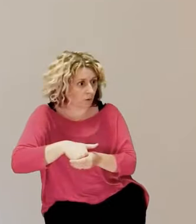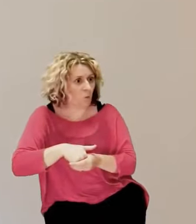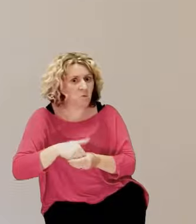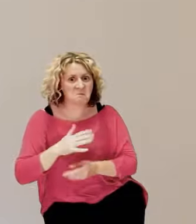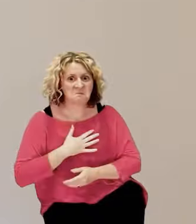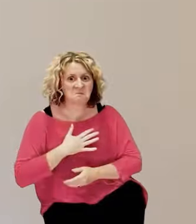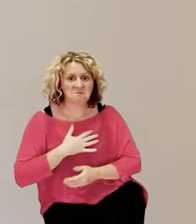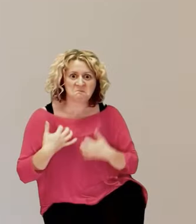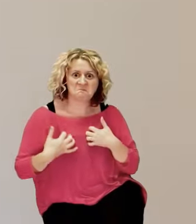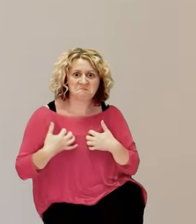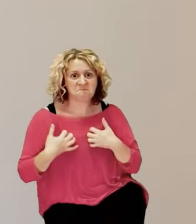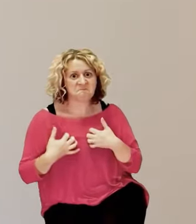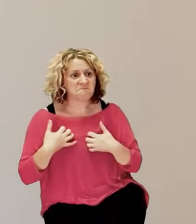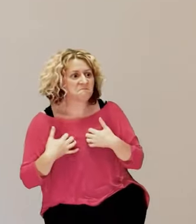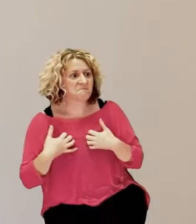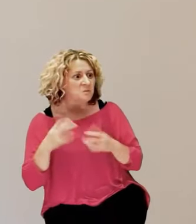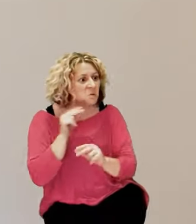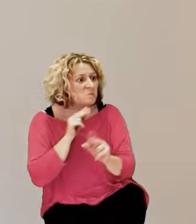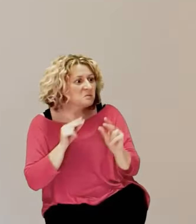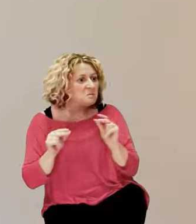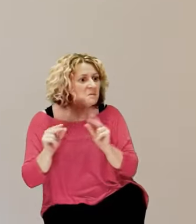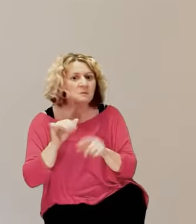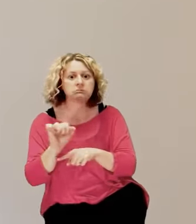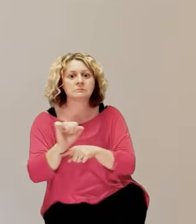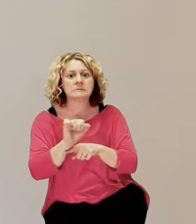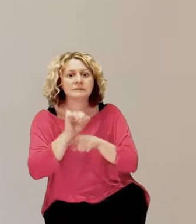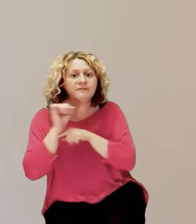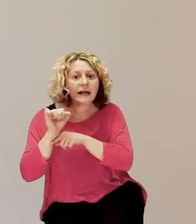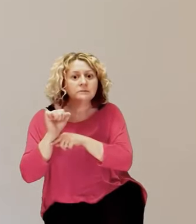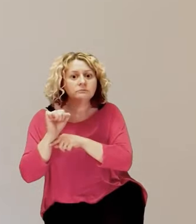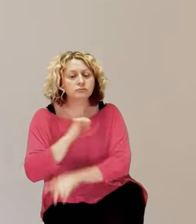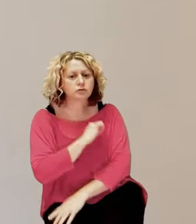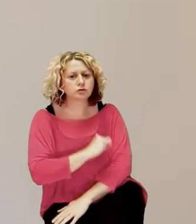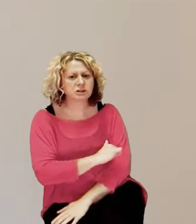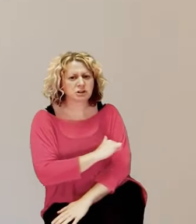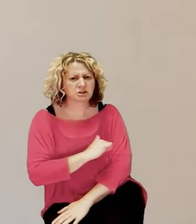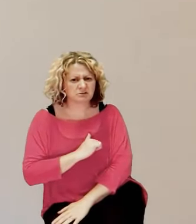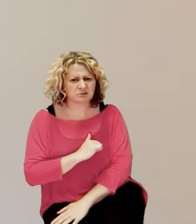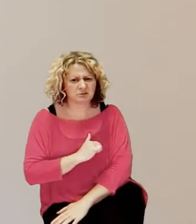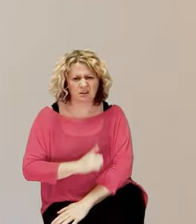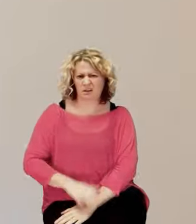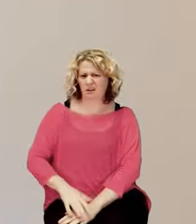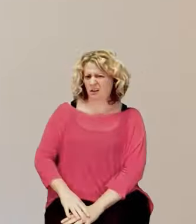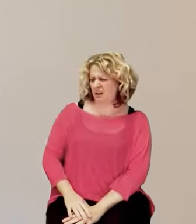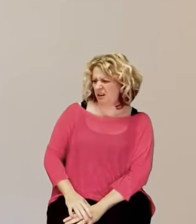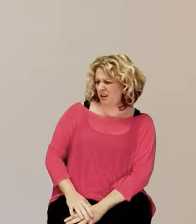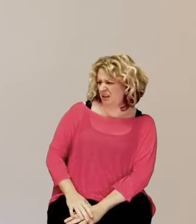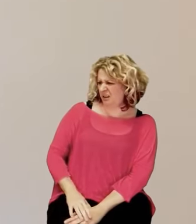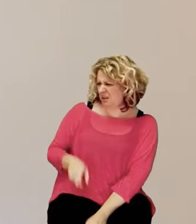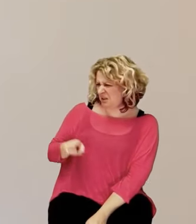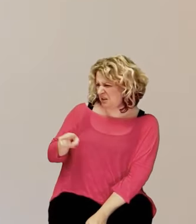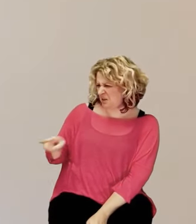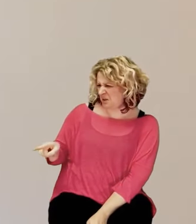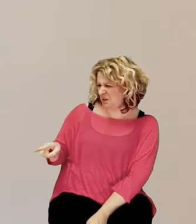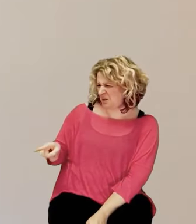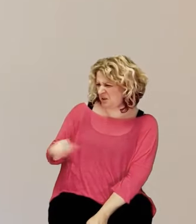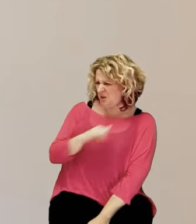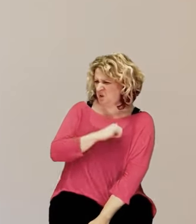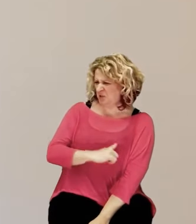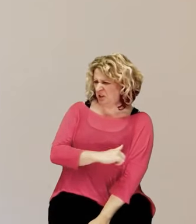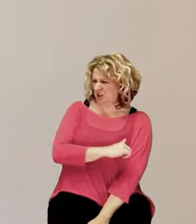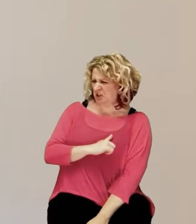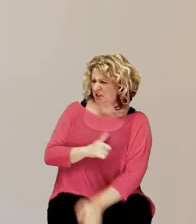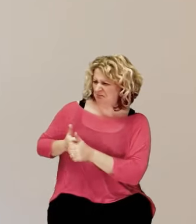And then somebody turned to him and said, hey, Si, what are you batting for the religious thing for? And